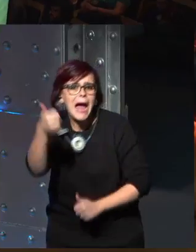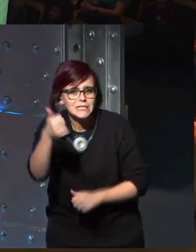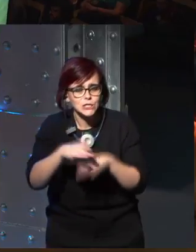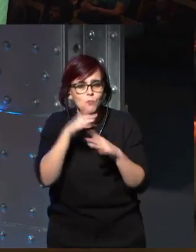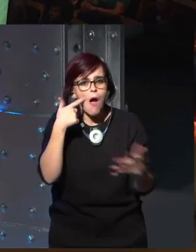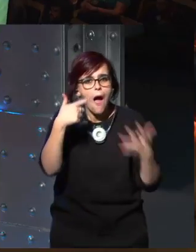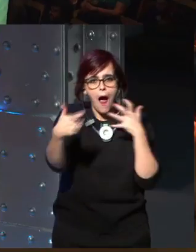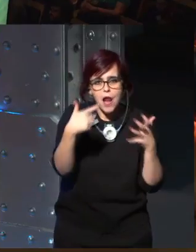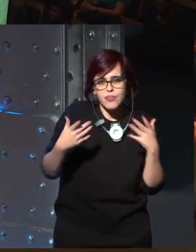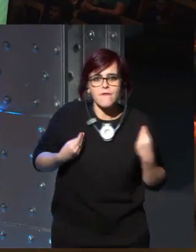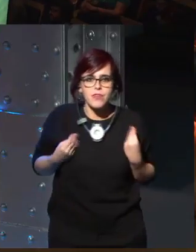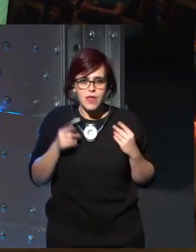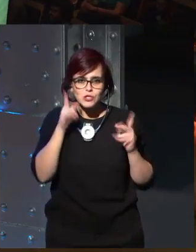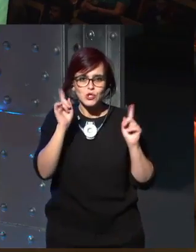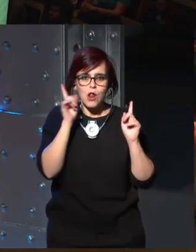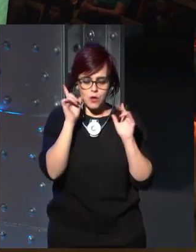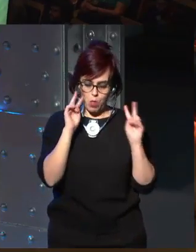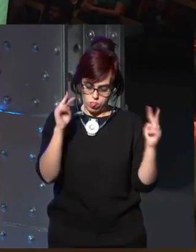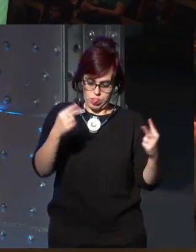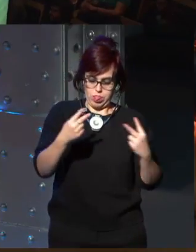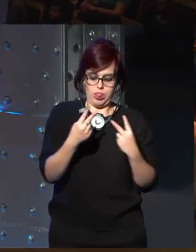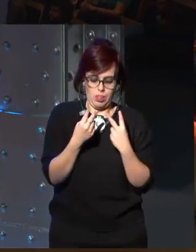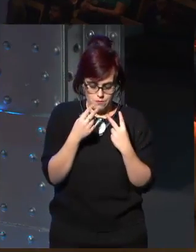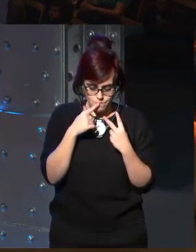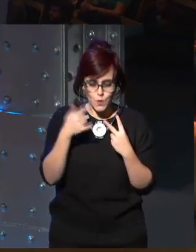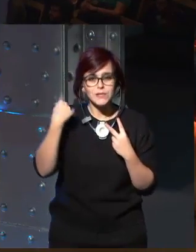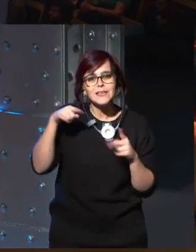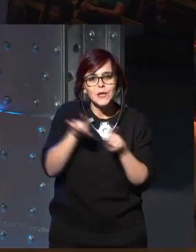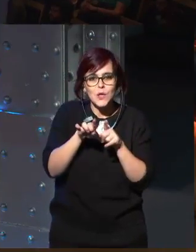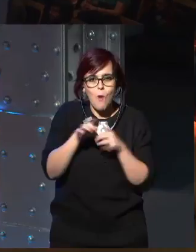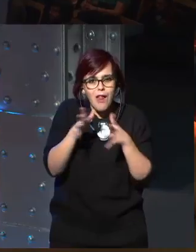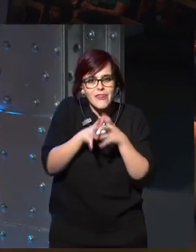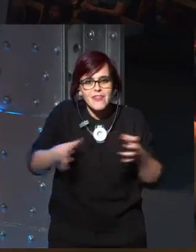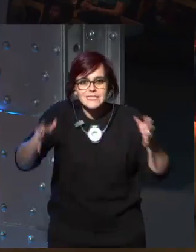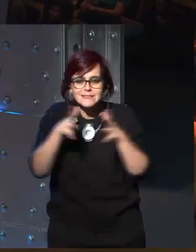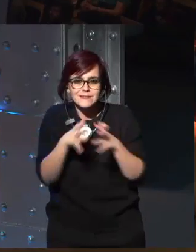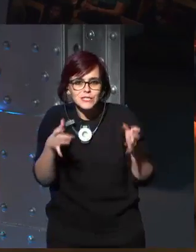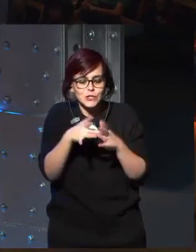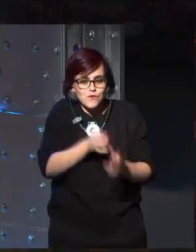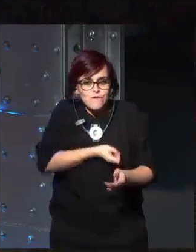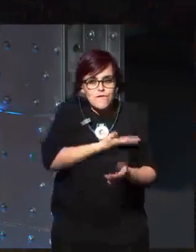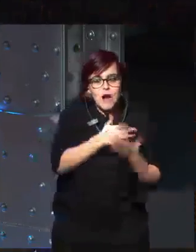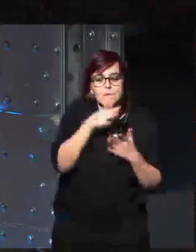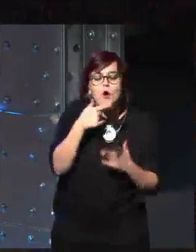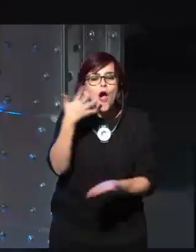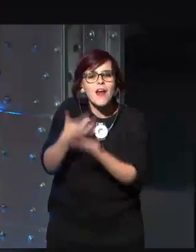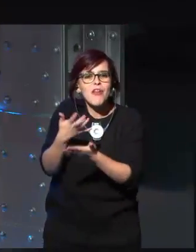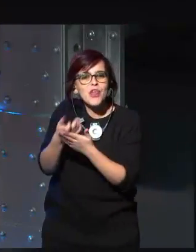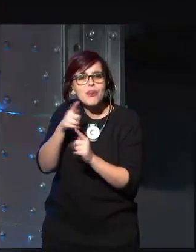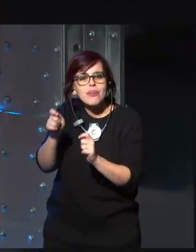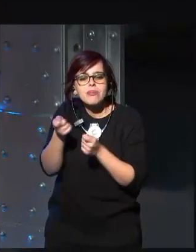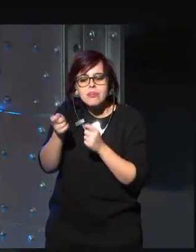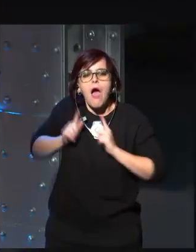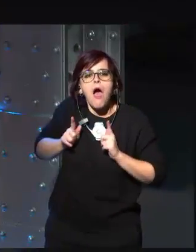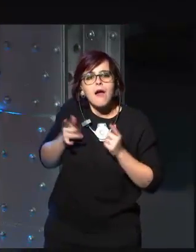ourselves and what we wanted, for example, out of a recording, not something that was a perfect reproduction of nature. And in fact, in the early days